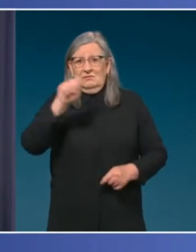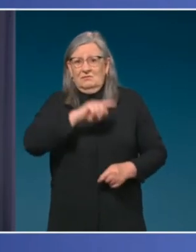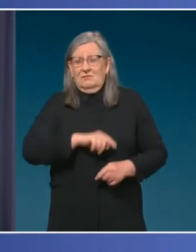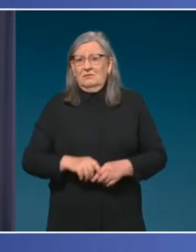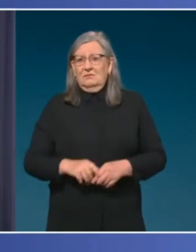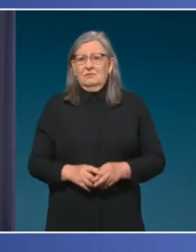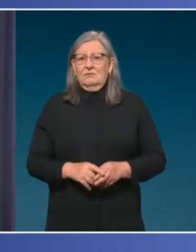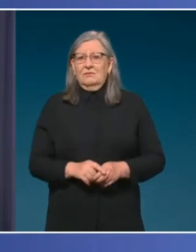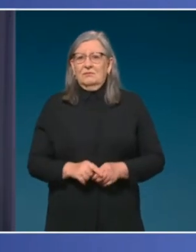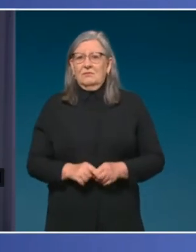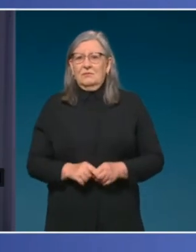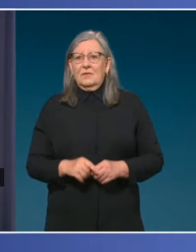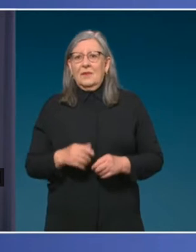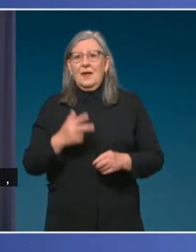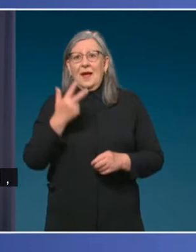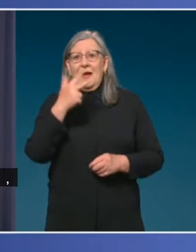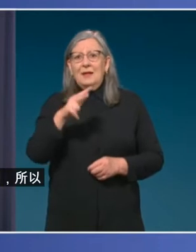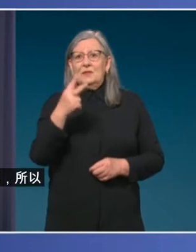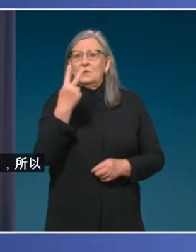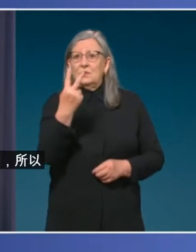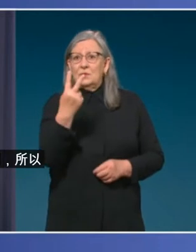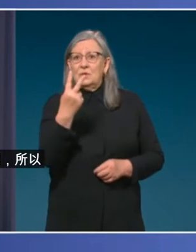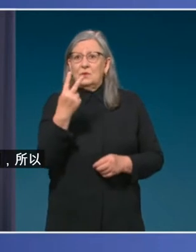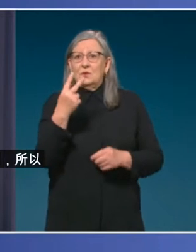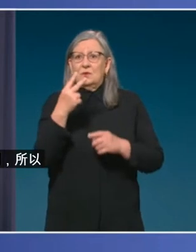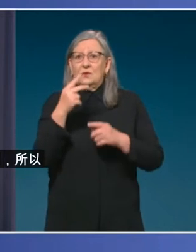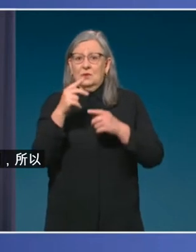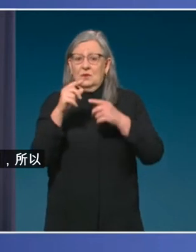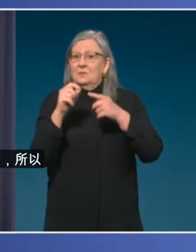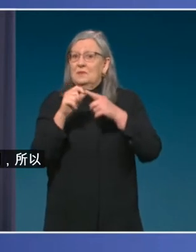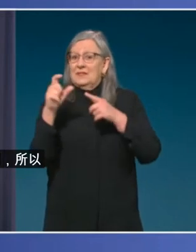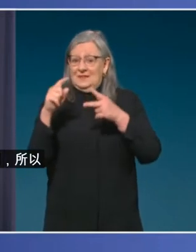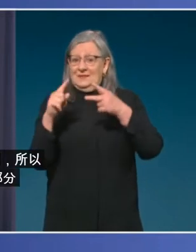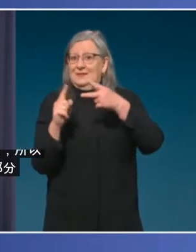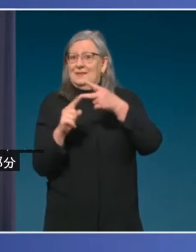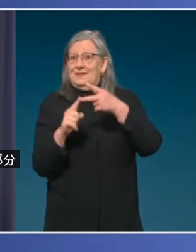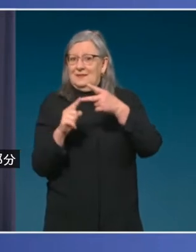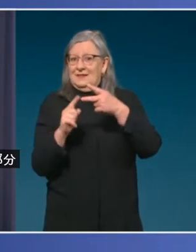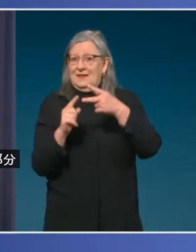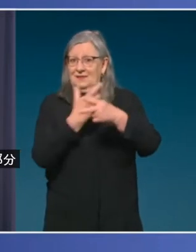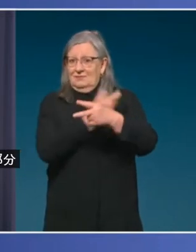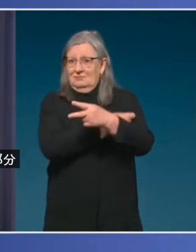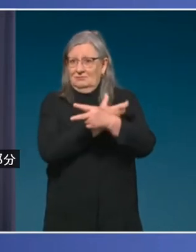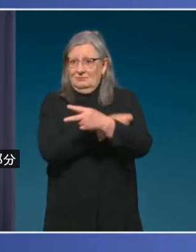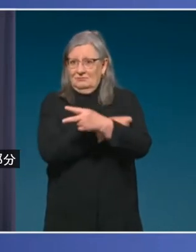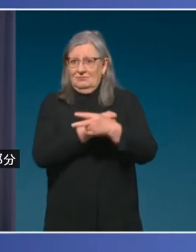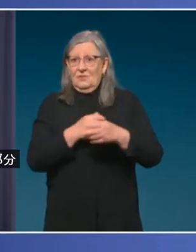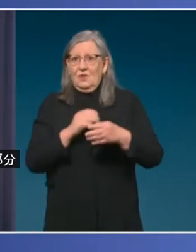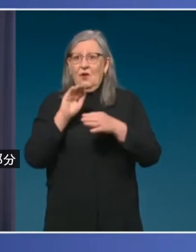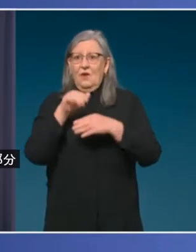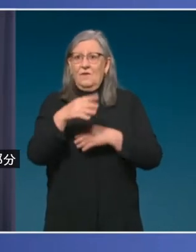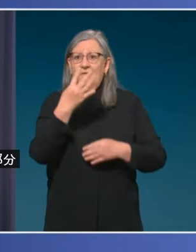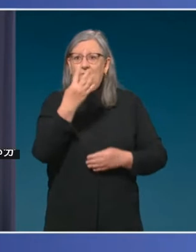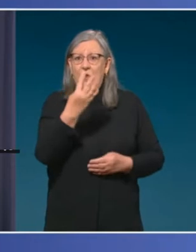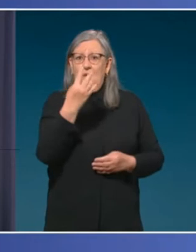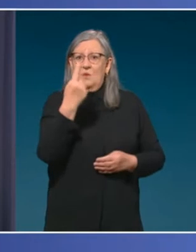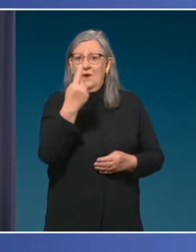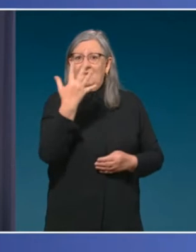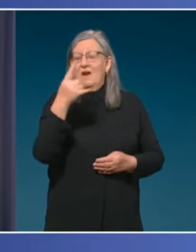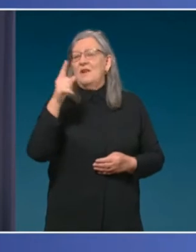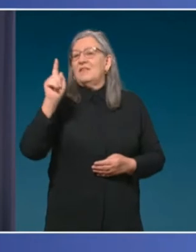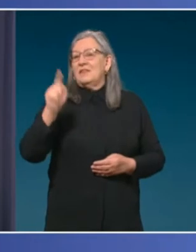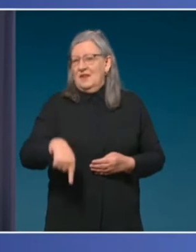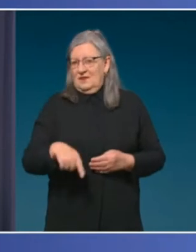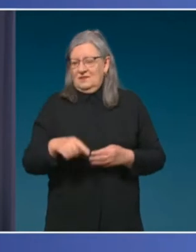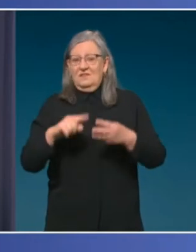doses and 430,000 boosters. And so Australians are doing their part to provide the strongest possible